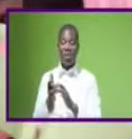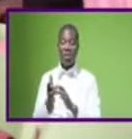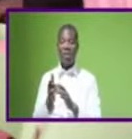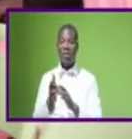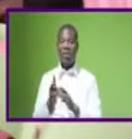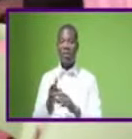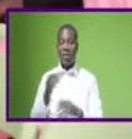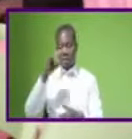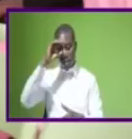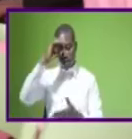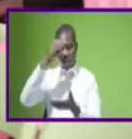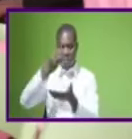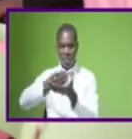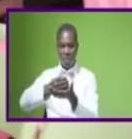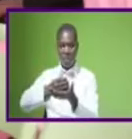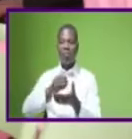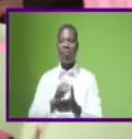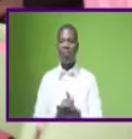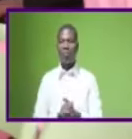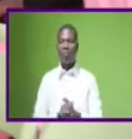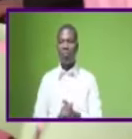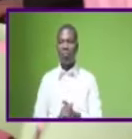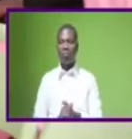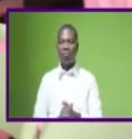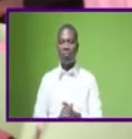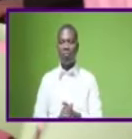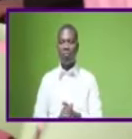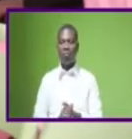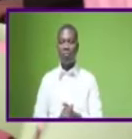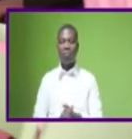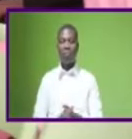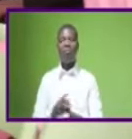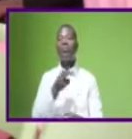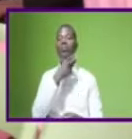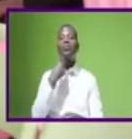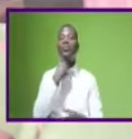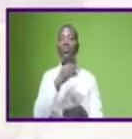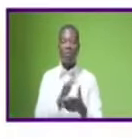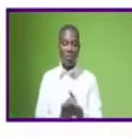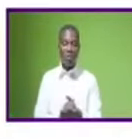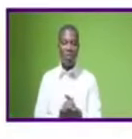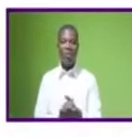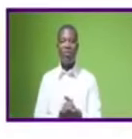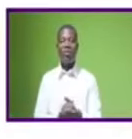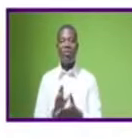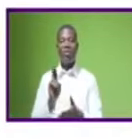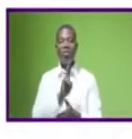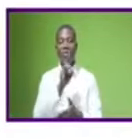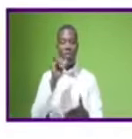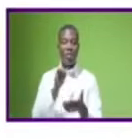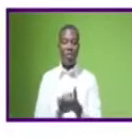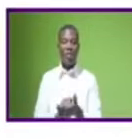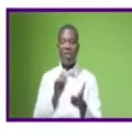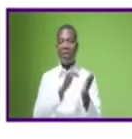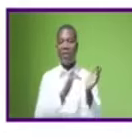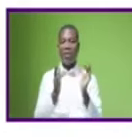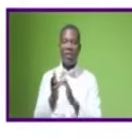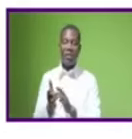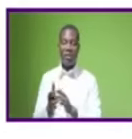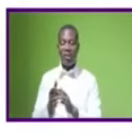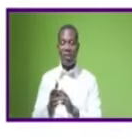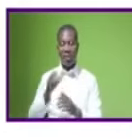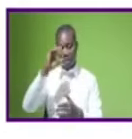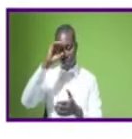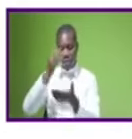churches that adapted and embraced that image of the actor, which they perceived to be the image of Christ.